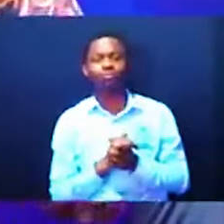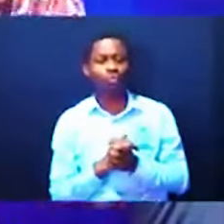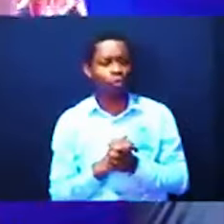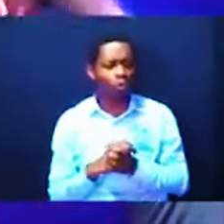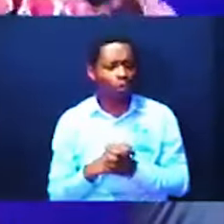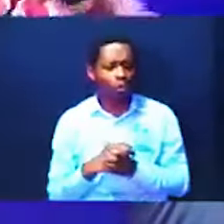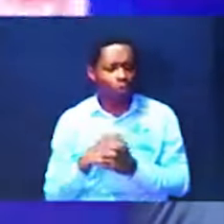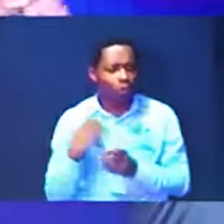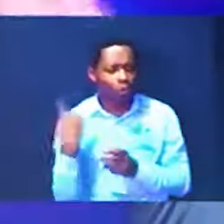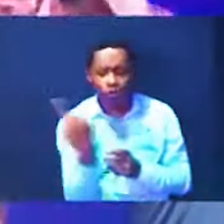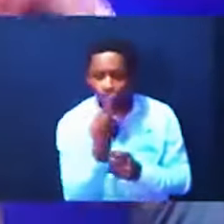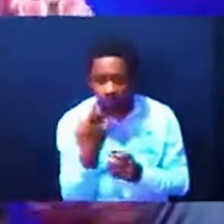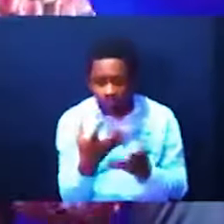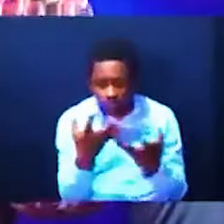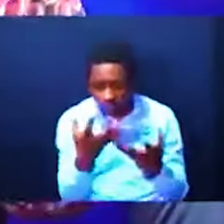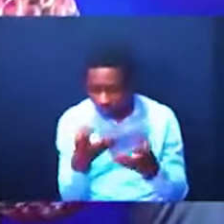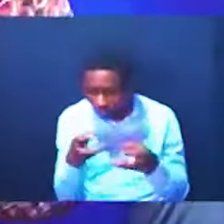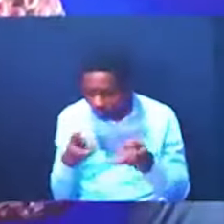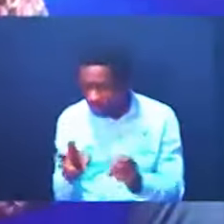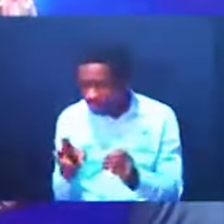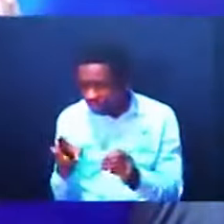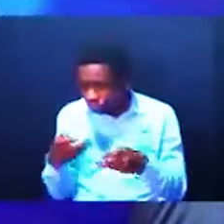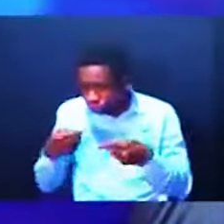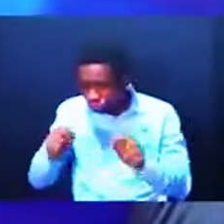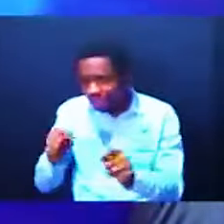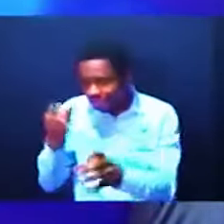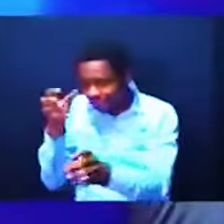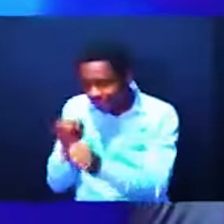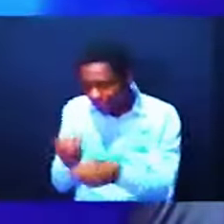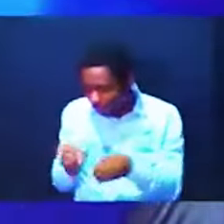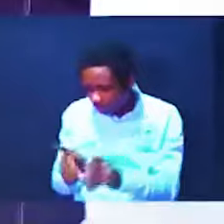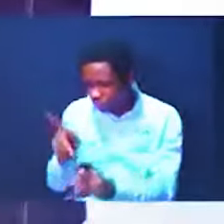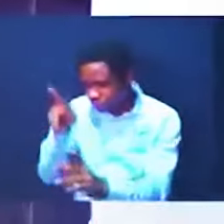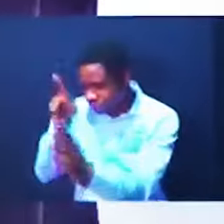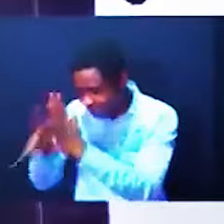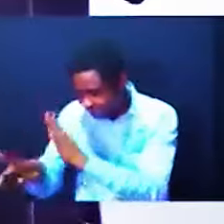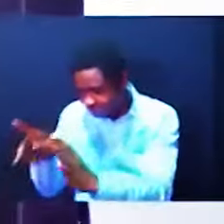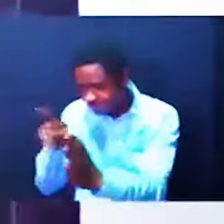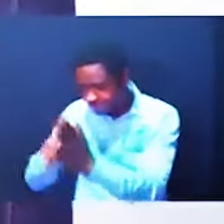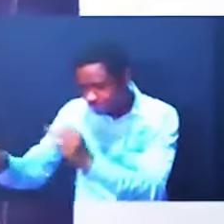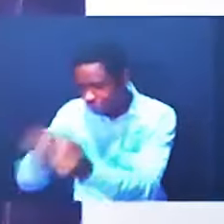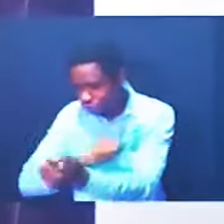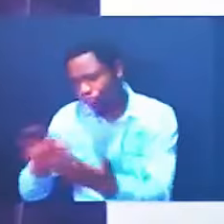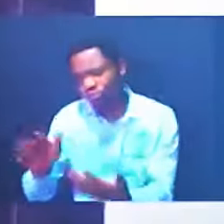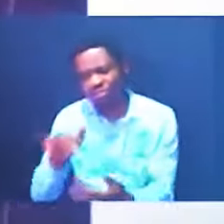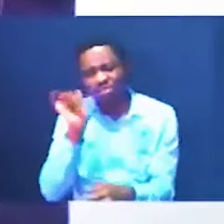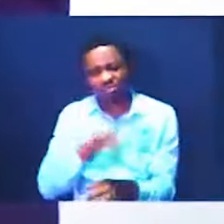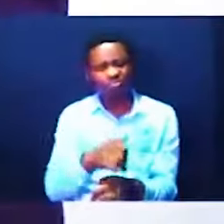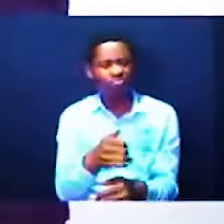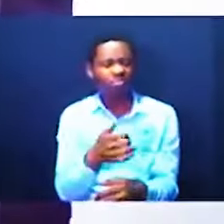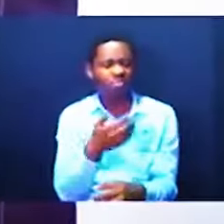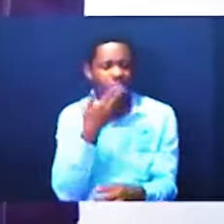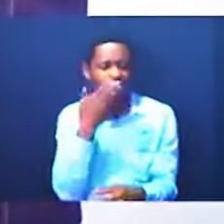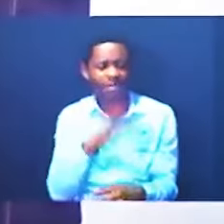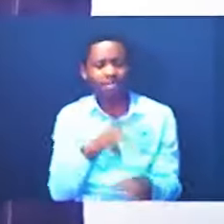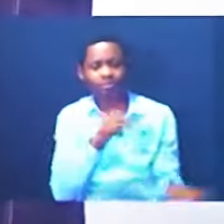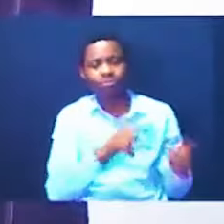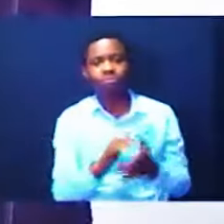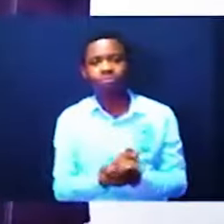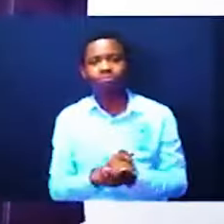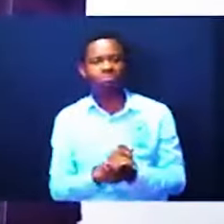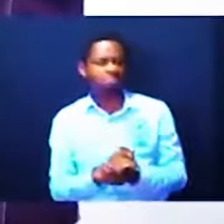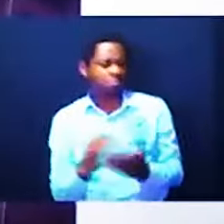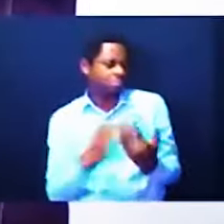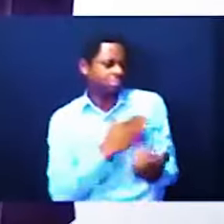for a next move of destruction. Debia or pequen be a fasua, obey to me, I say, I dear. Doesn't matter the titles